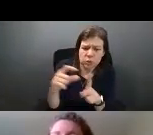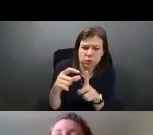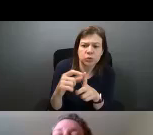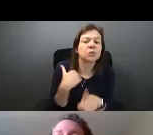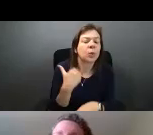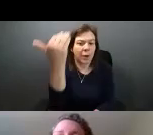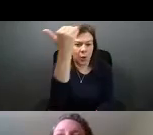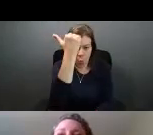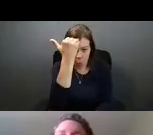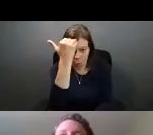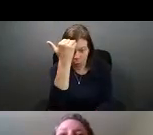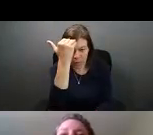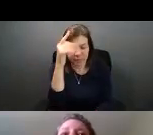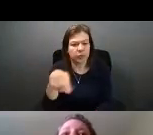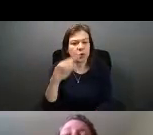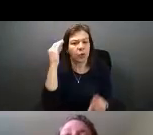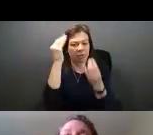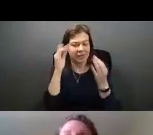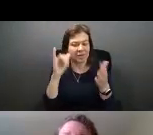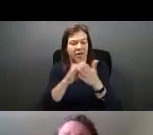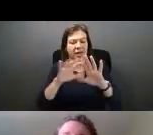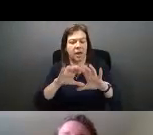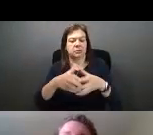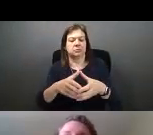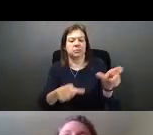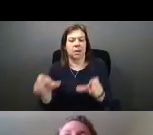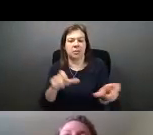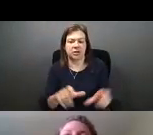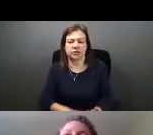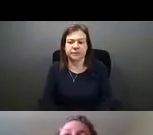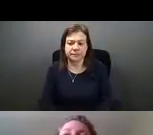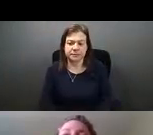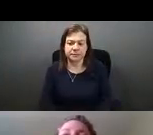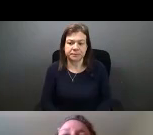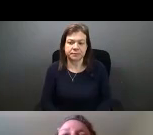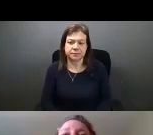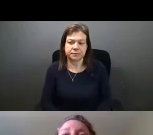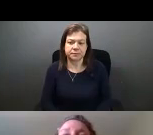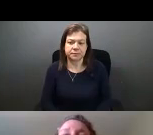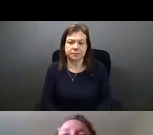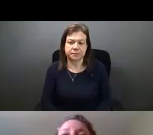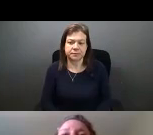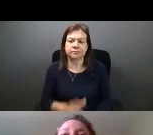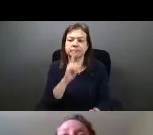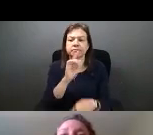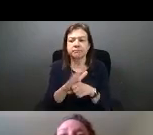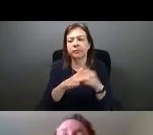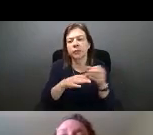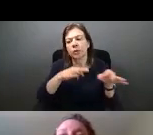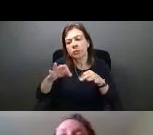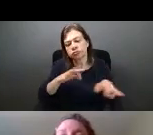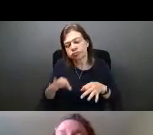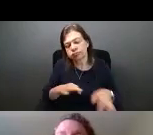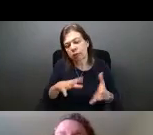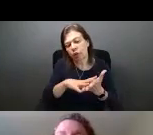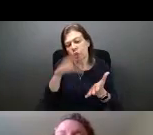know that you're thinking about that population. Make sure you describe the learning